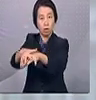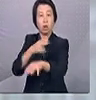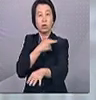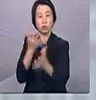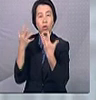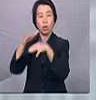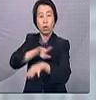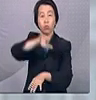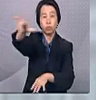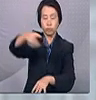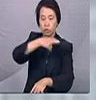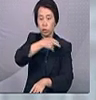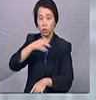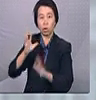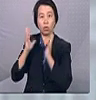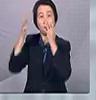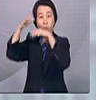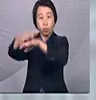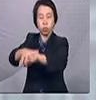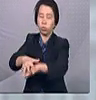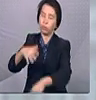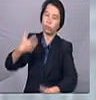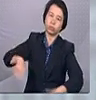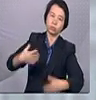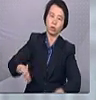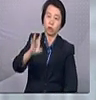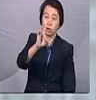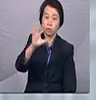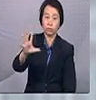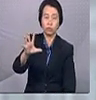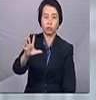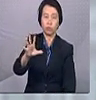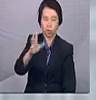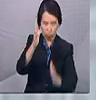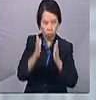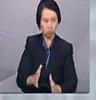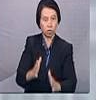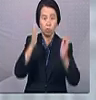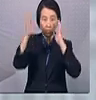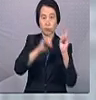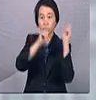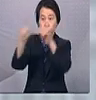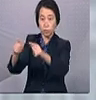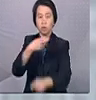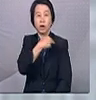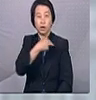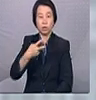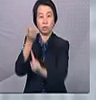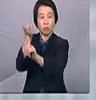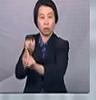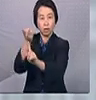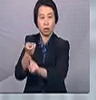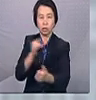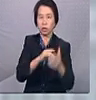other day, we have about more than 85 of them attended that meeting in Sulawesi, and we heard in